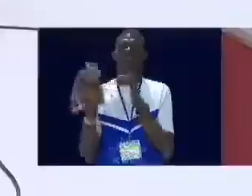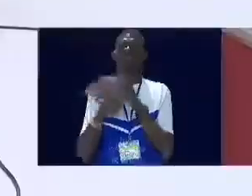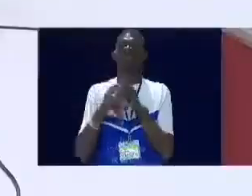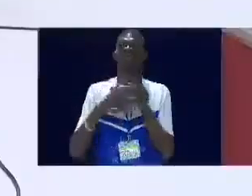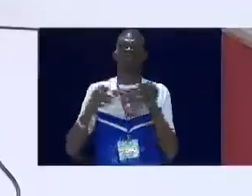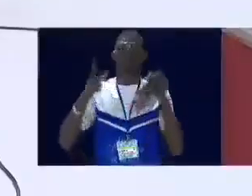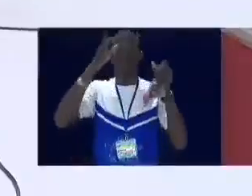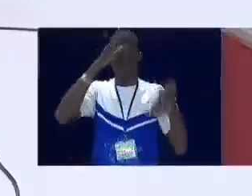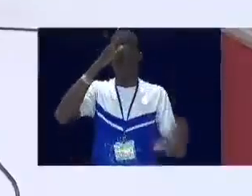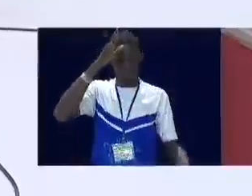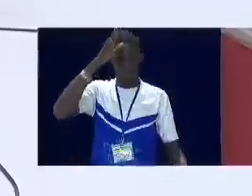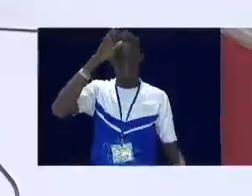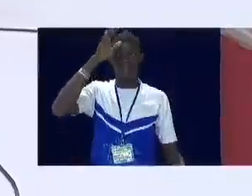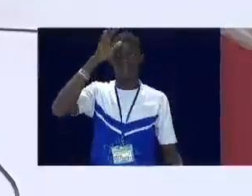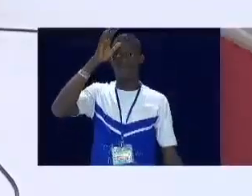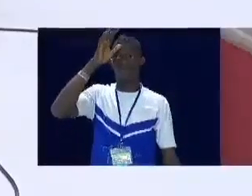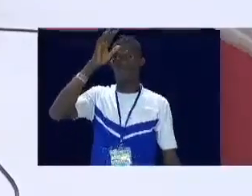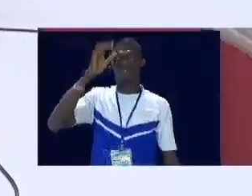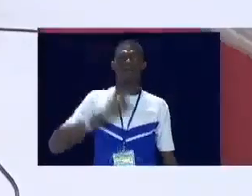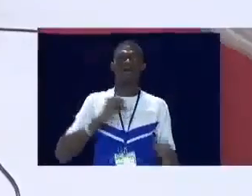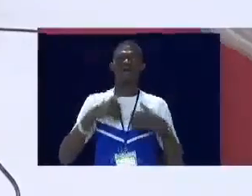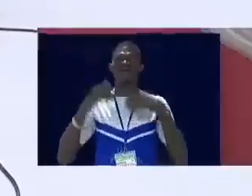Father, I have done